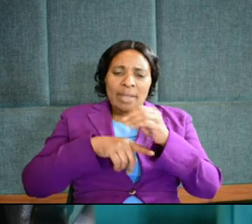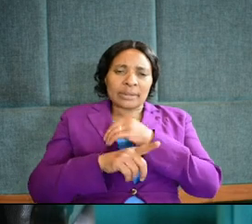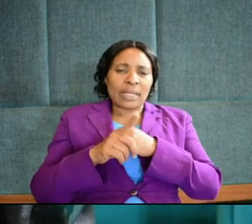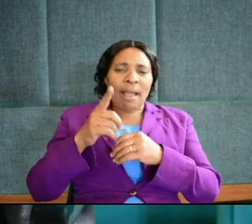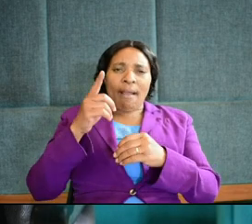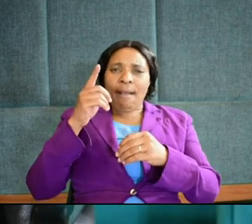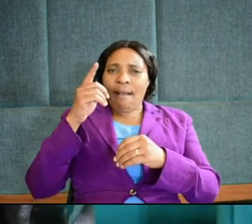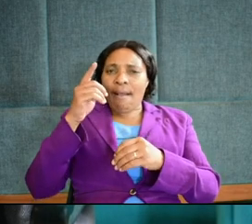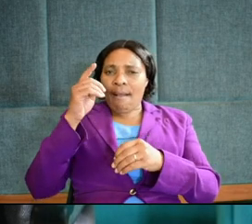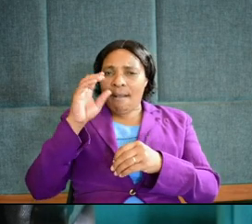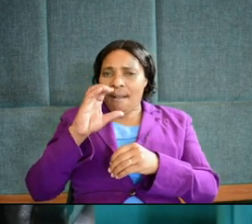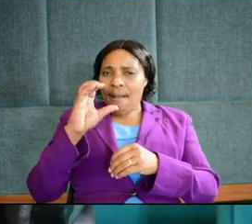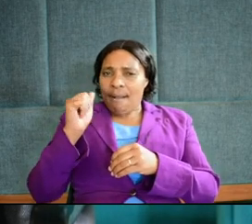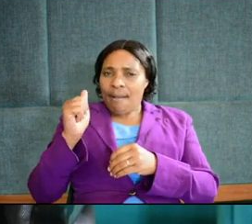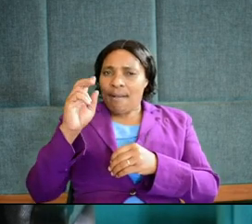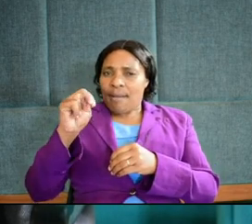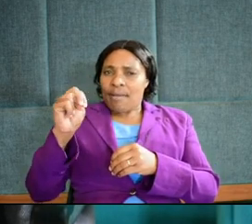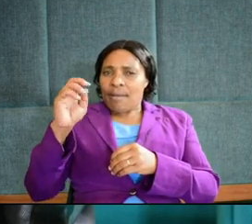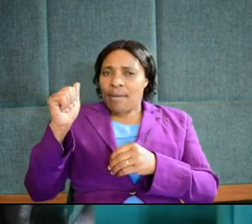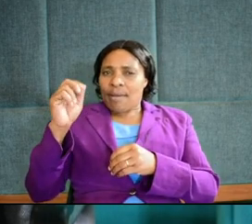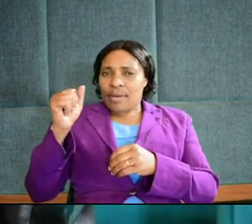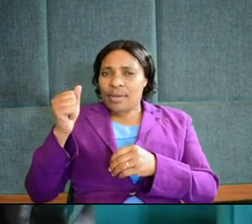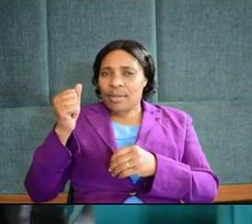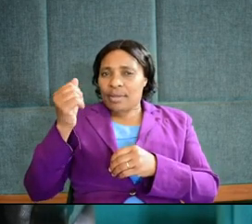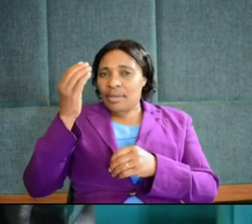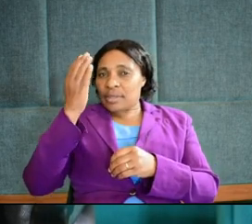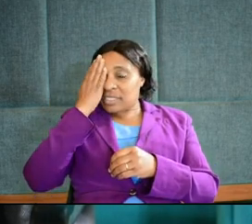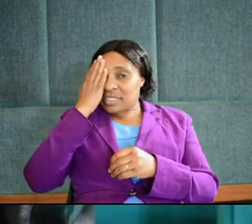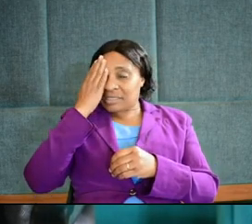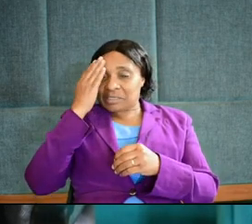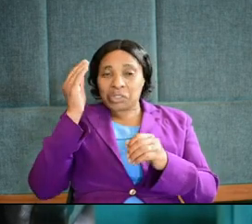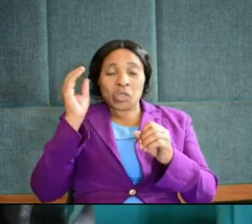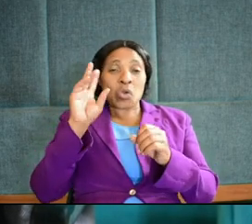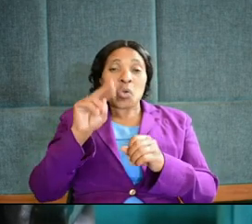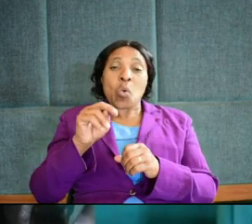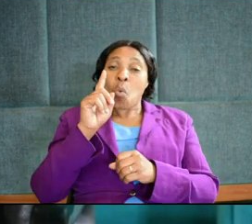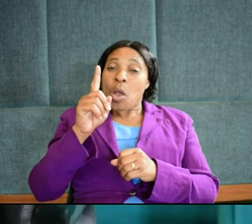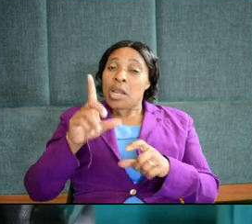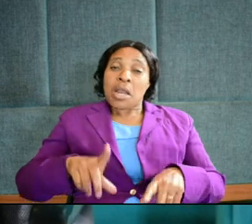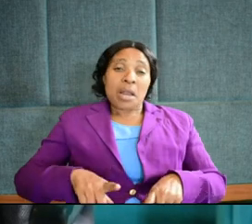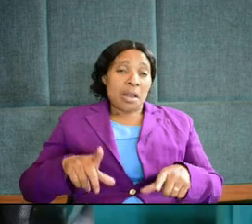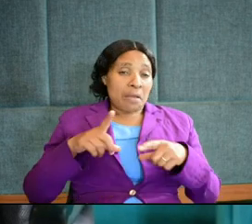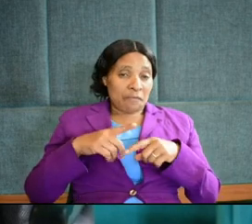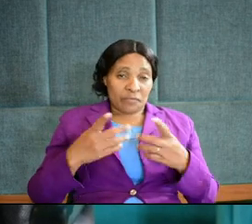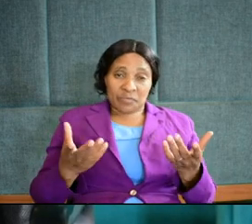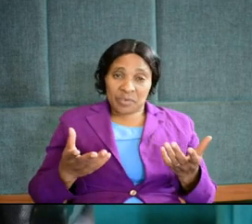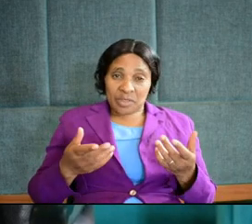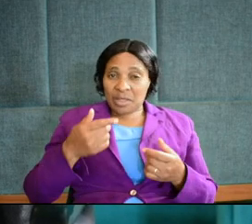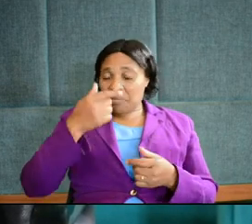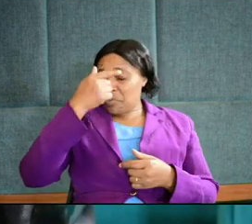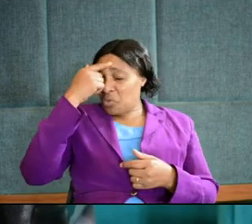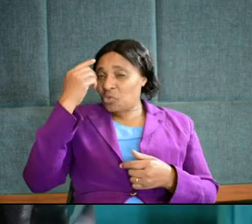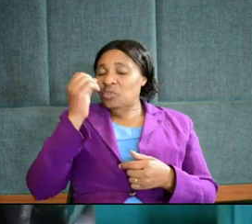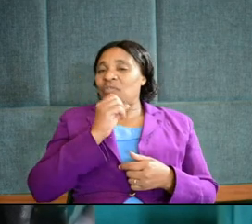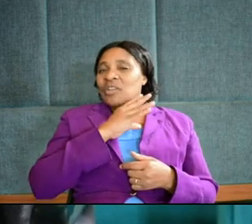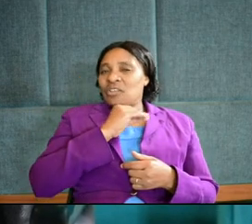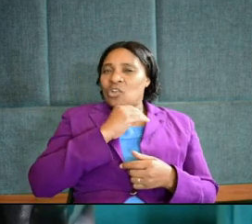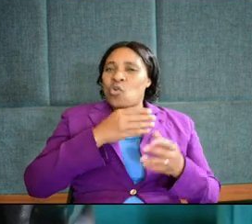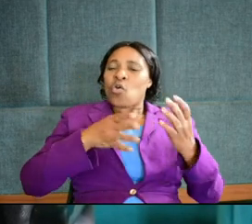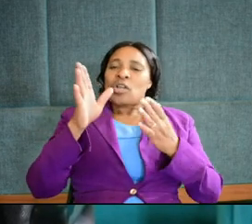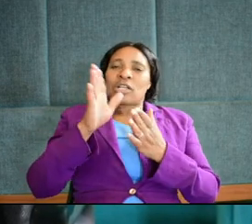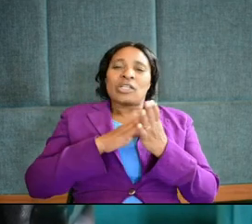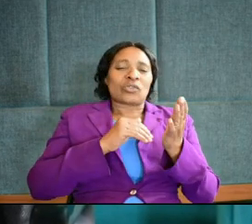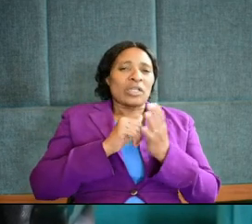Canaan, no one of the mixed multitude was alive. And because of their murmurings, God destroyed them.